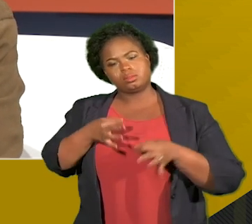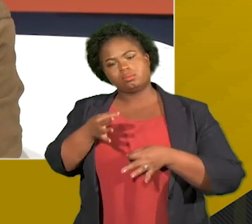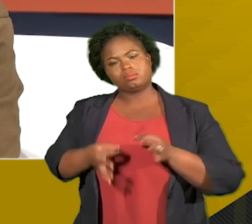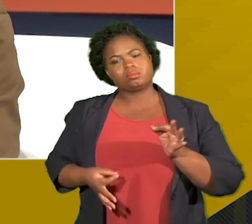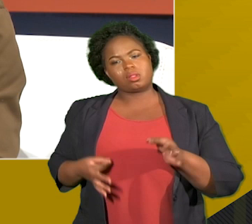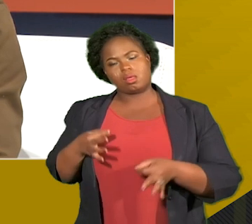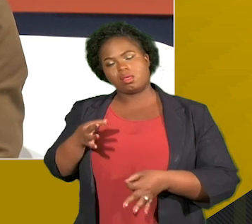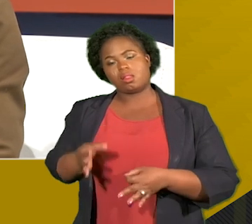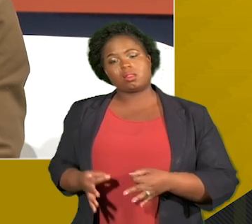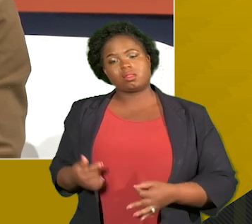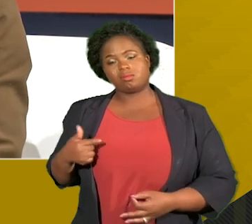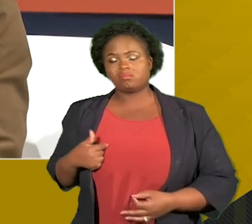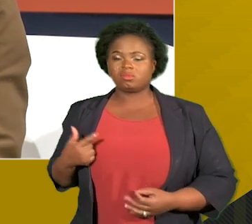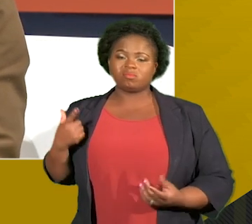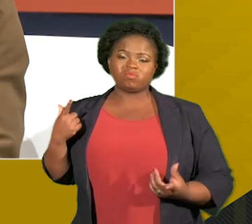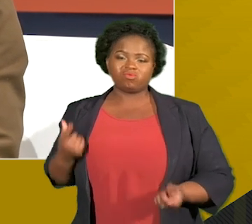to, you know,